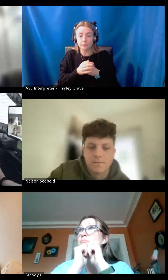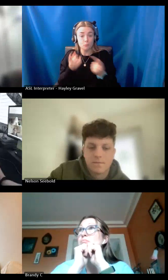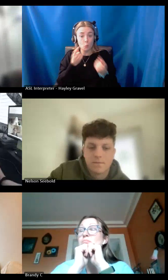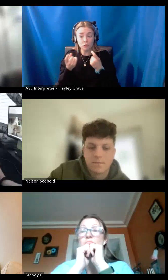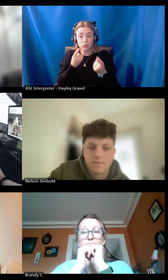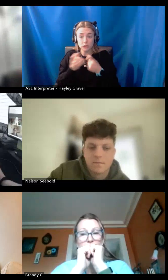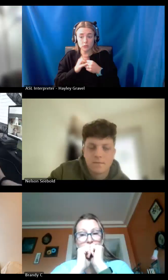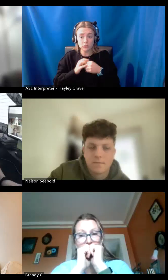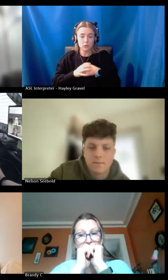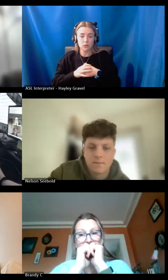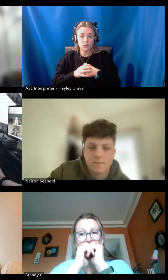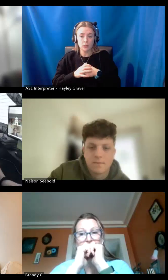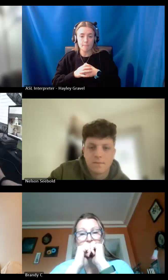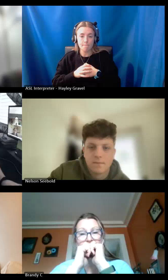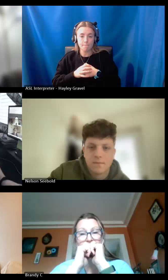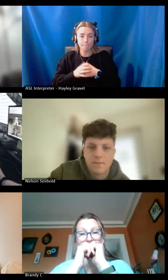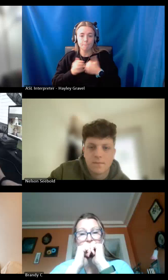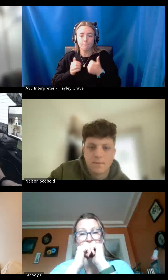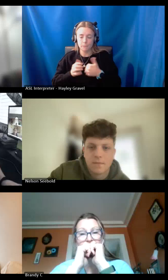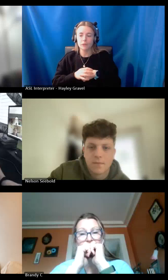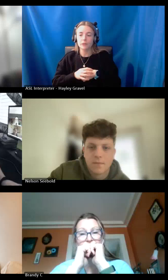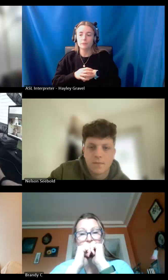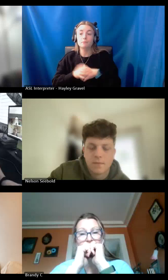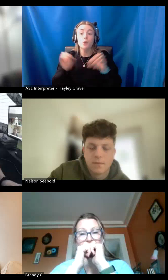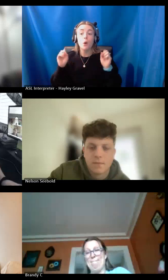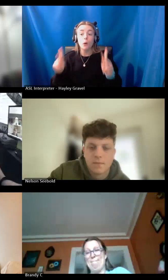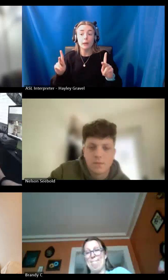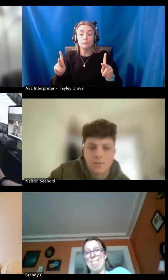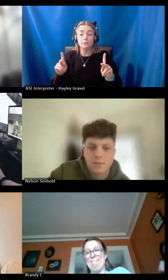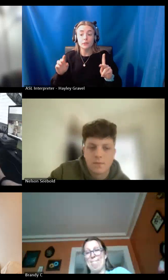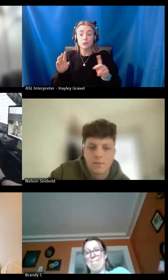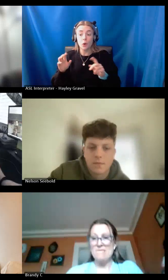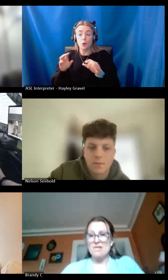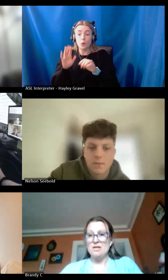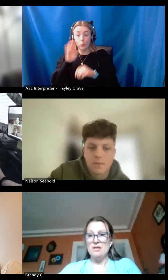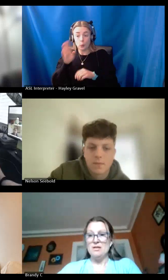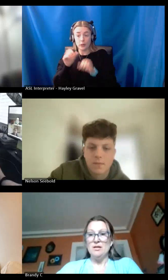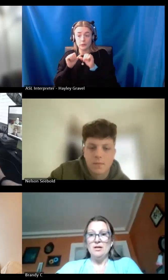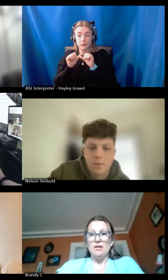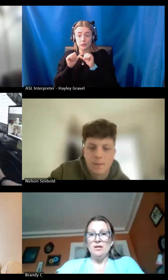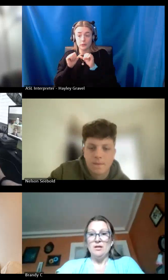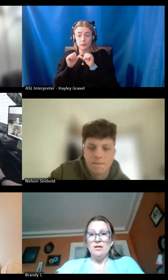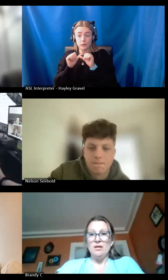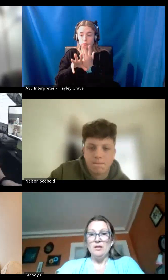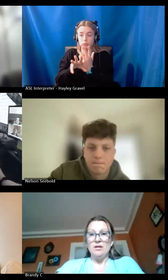Okay. We'll come back at 6:36.